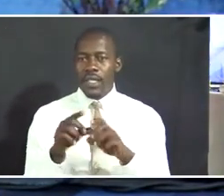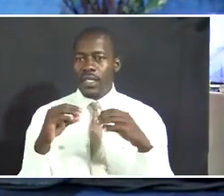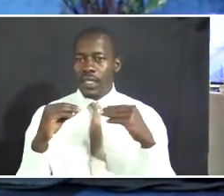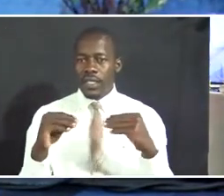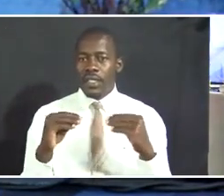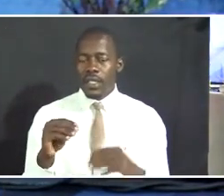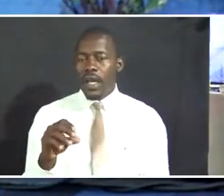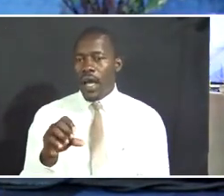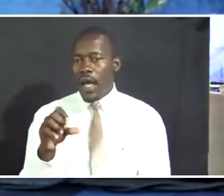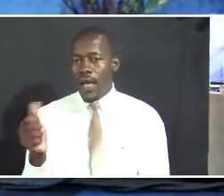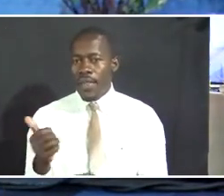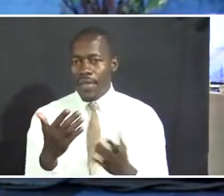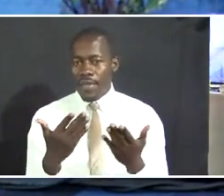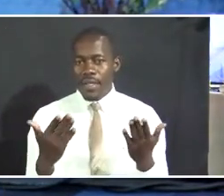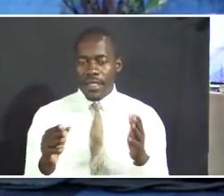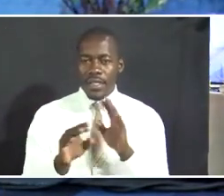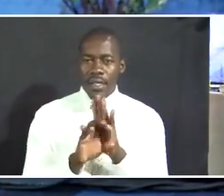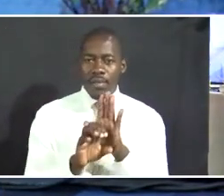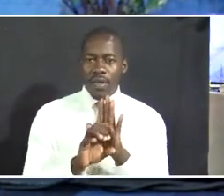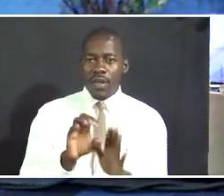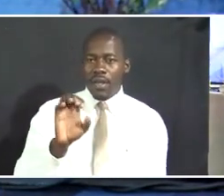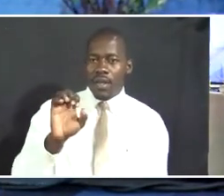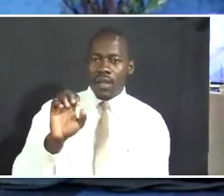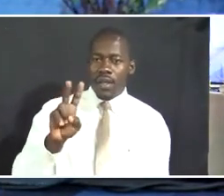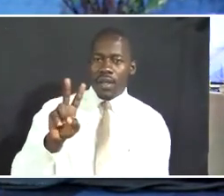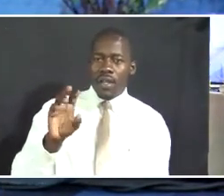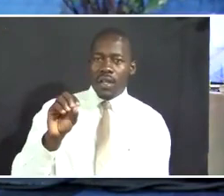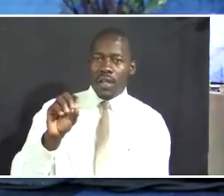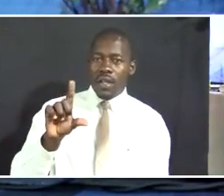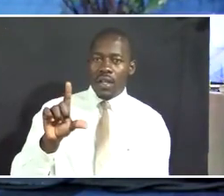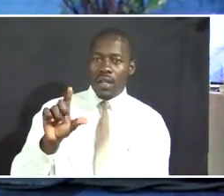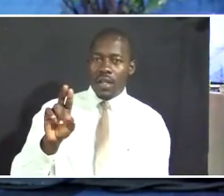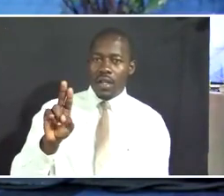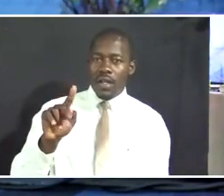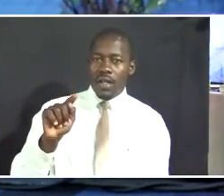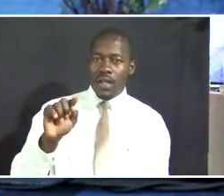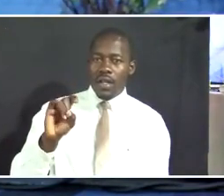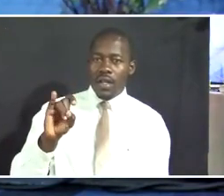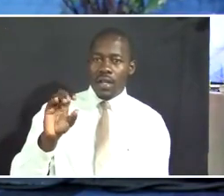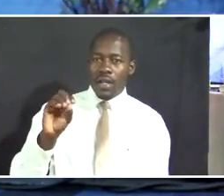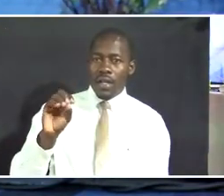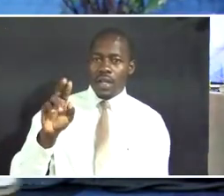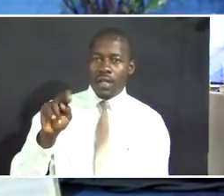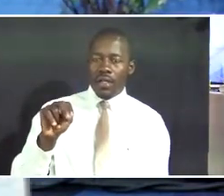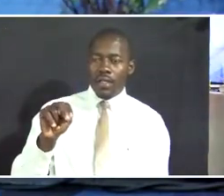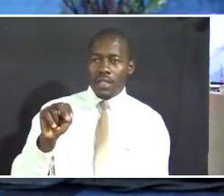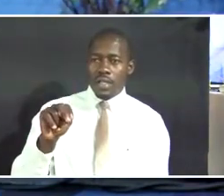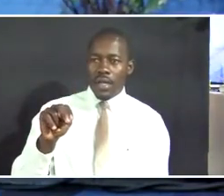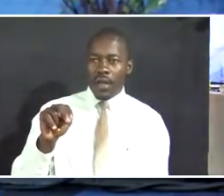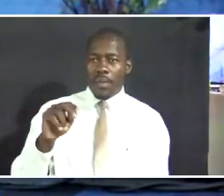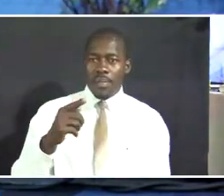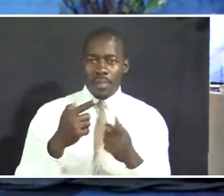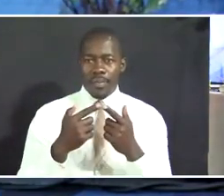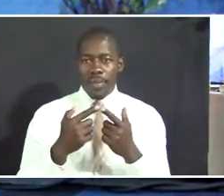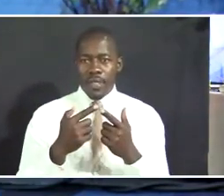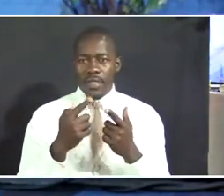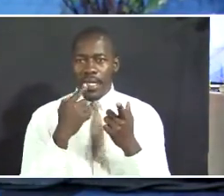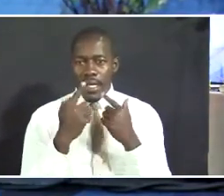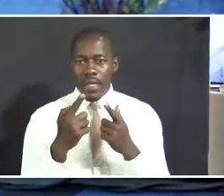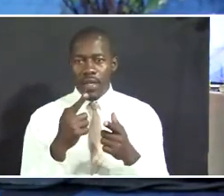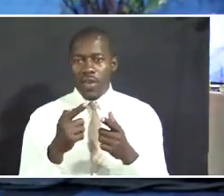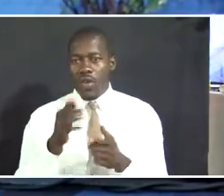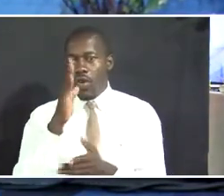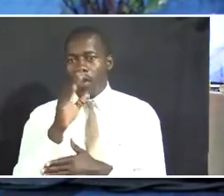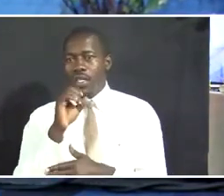like evolution. Okay? And that is one of the bases that tells you God is not the creator.